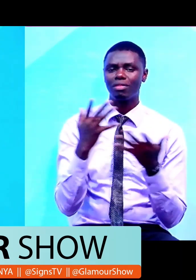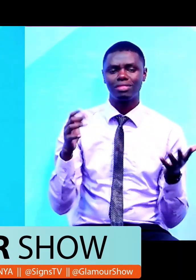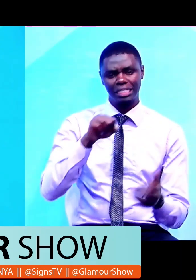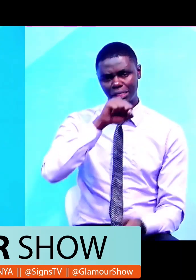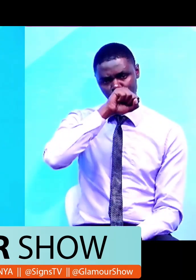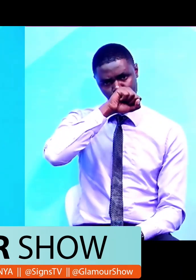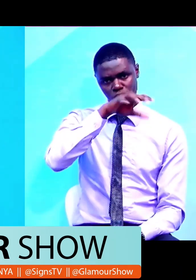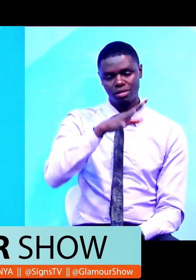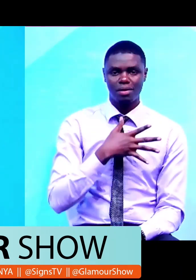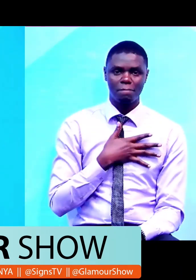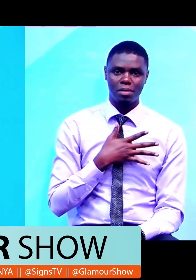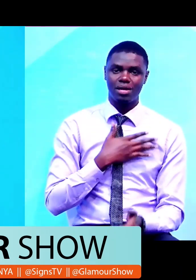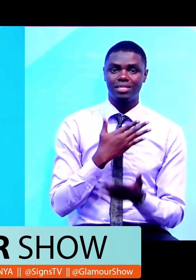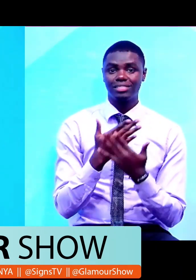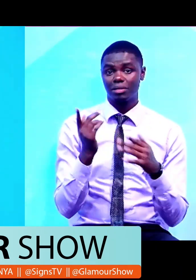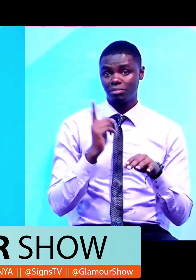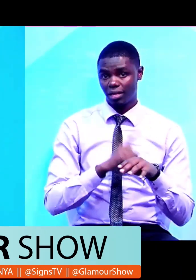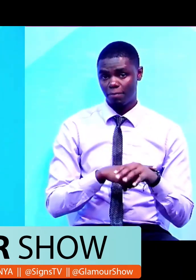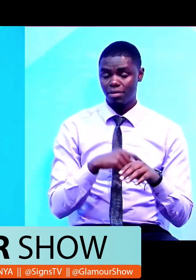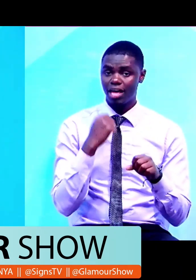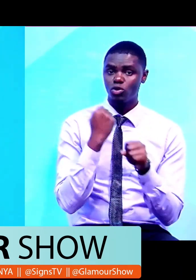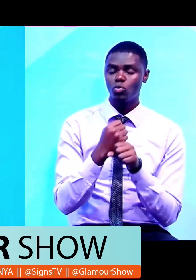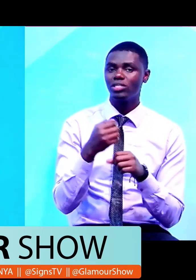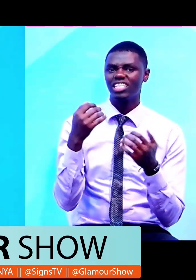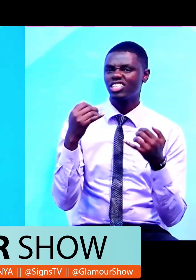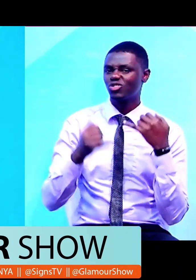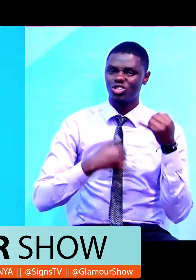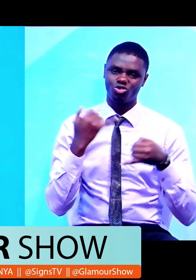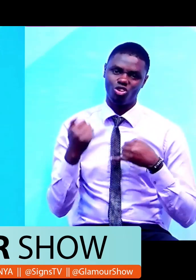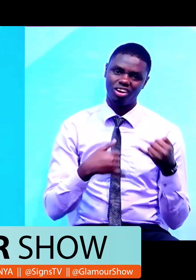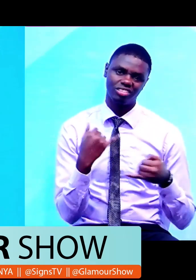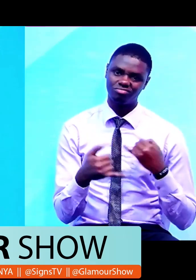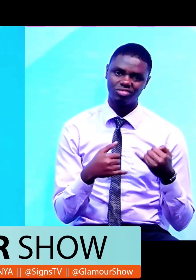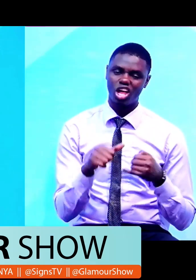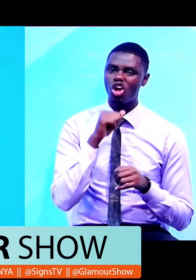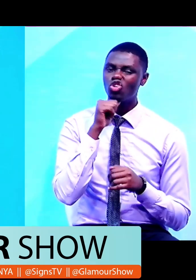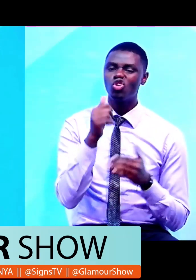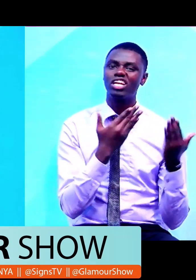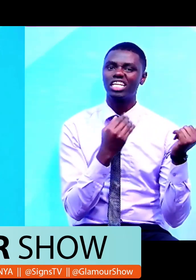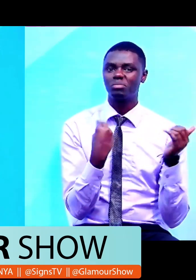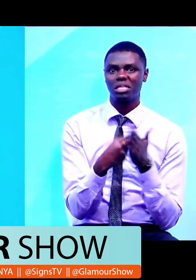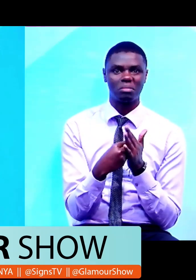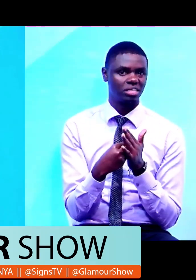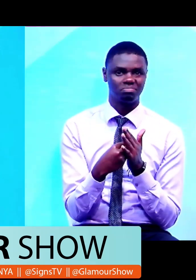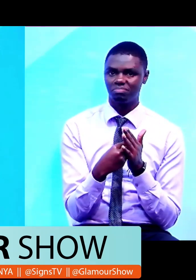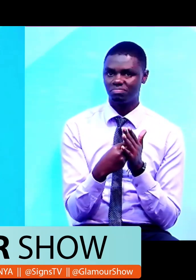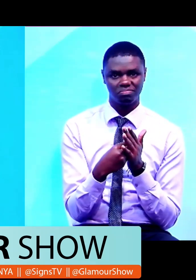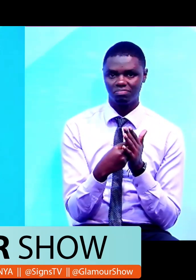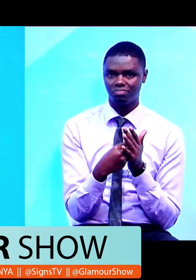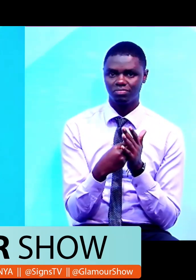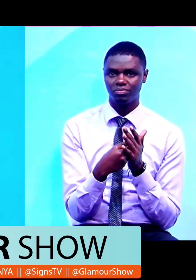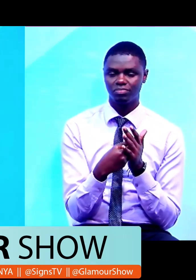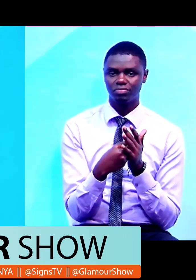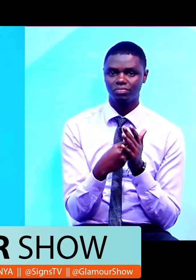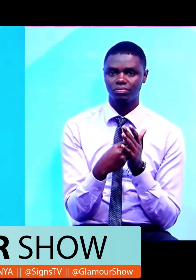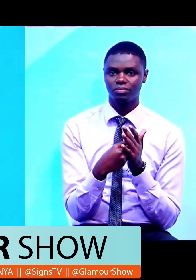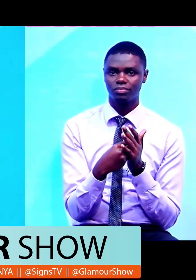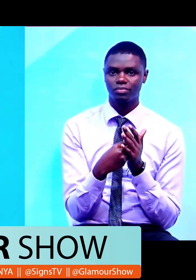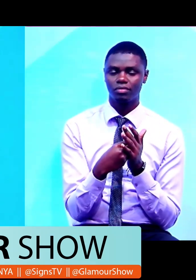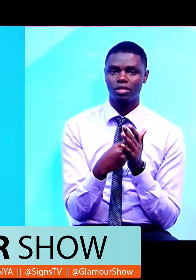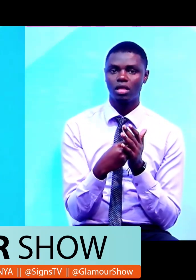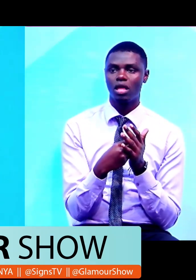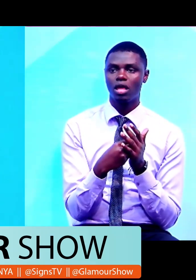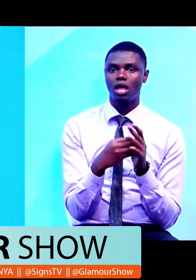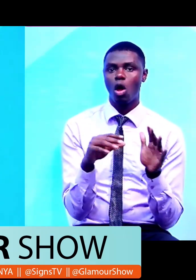doing. So sometimes I just do it for the fun of doing it, not expecting that I'll get a reward after it